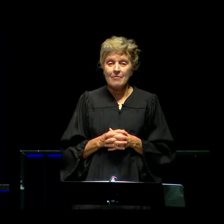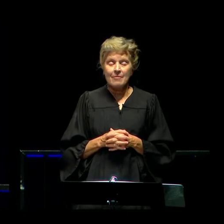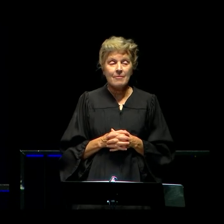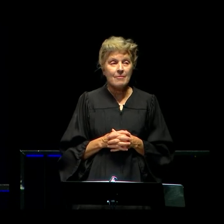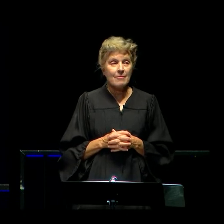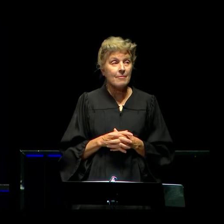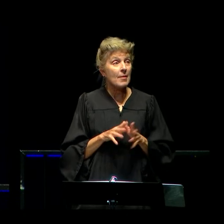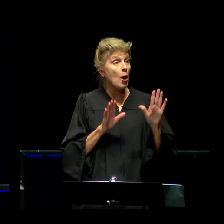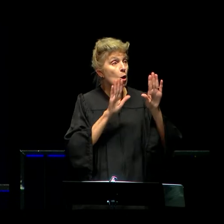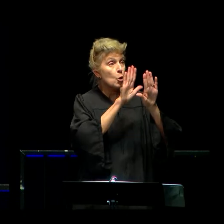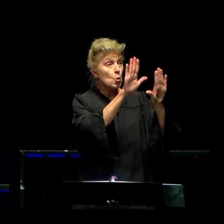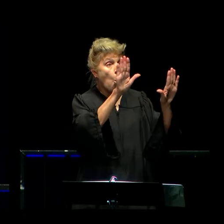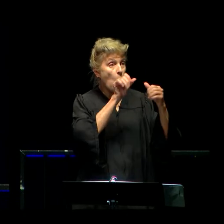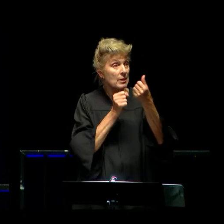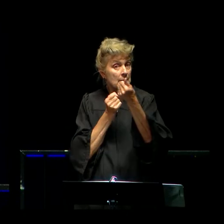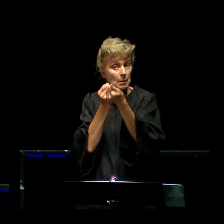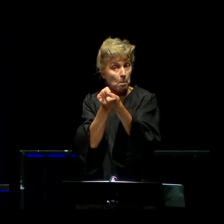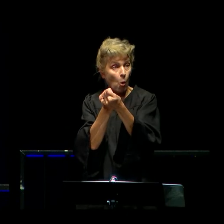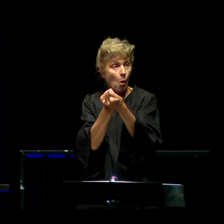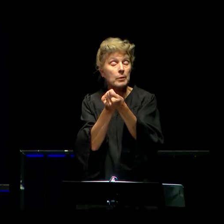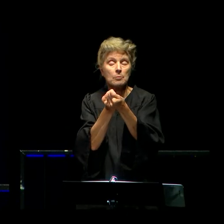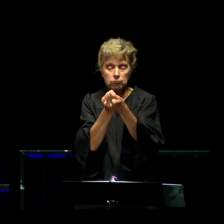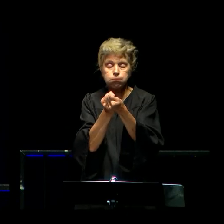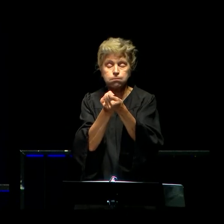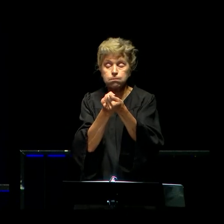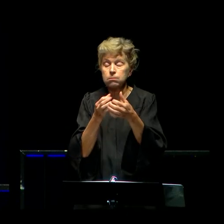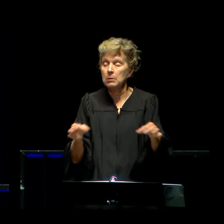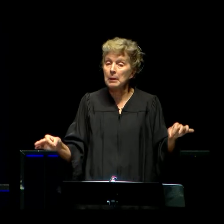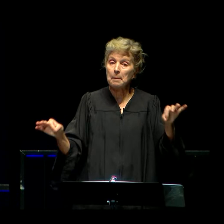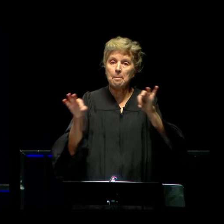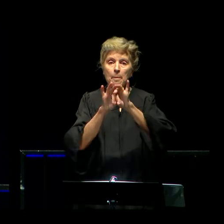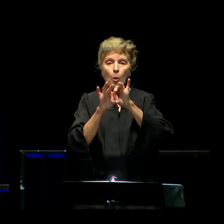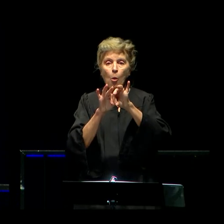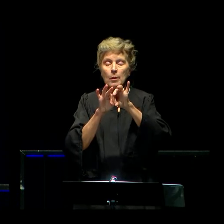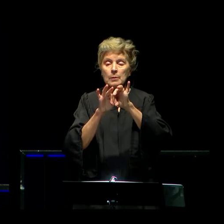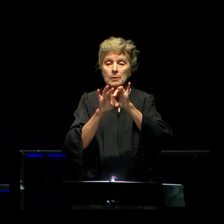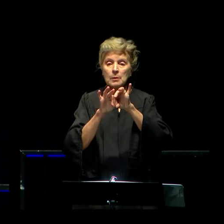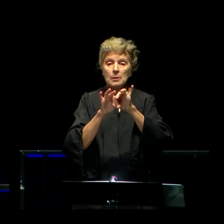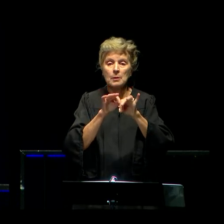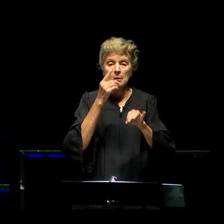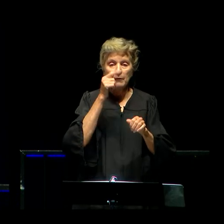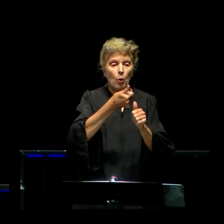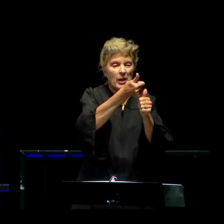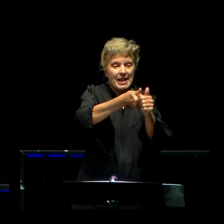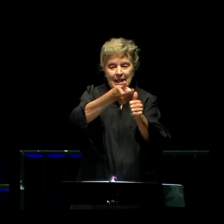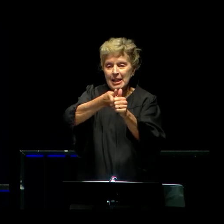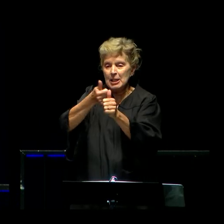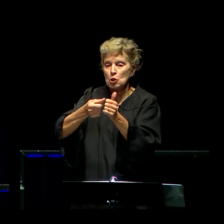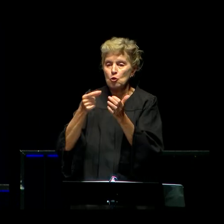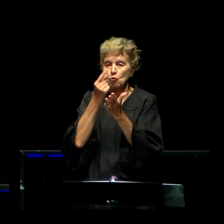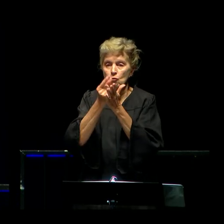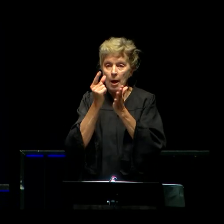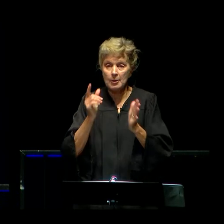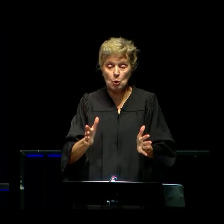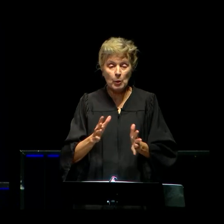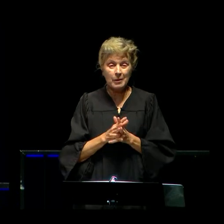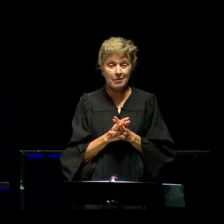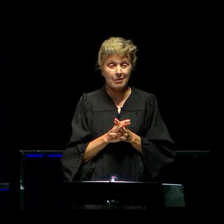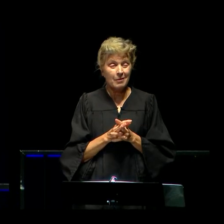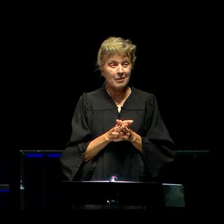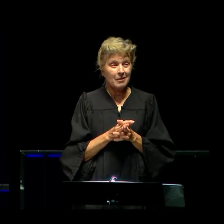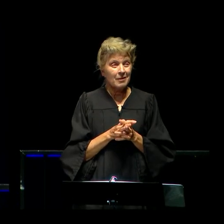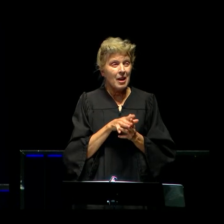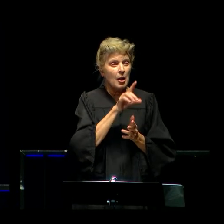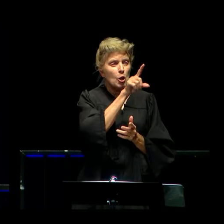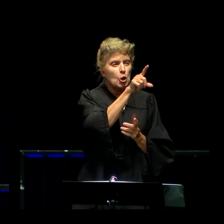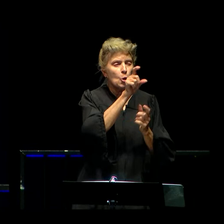Your support has been incredibly important to each one of our graduates, and you have